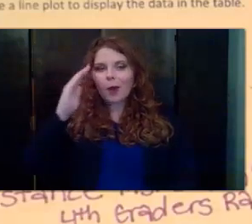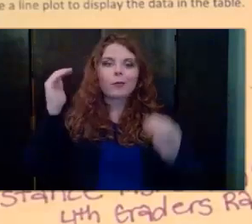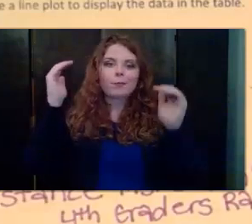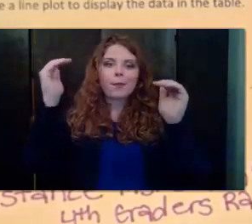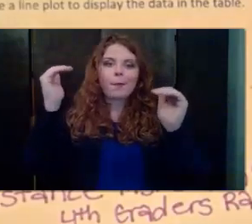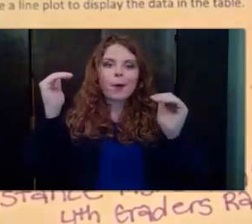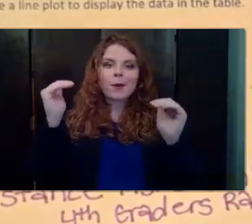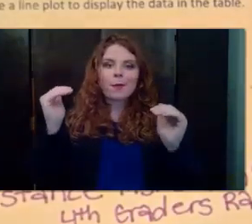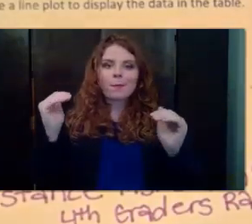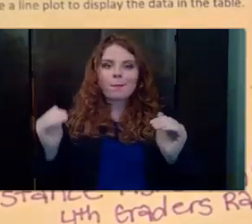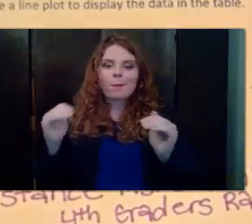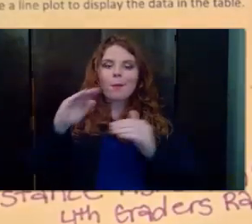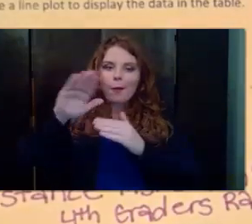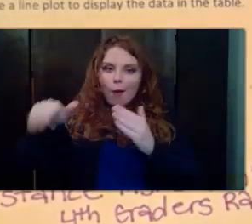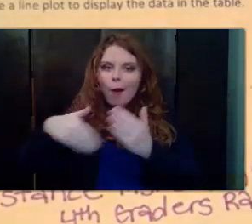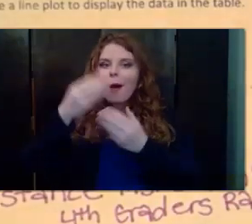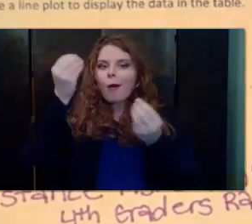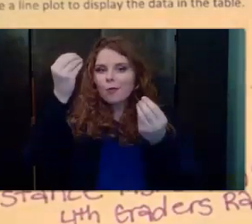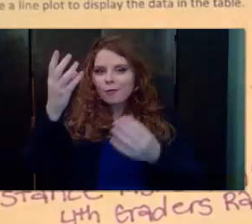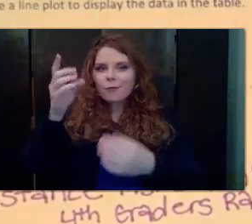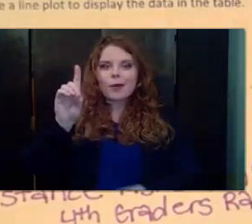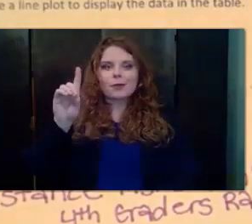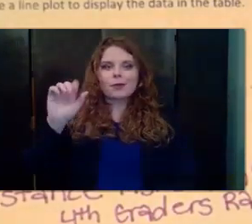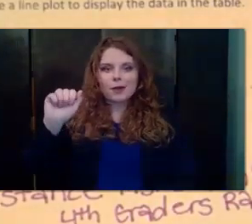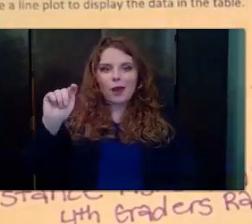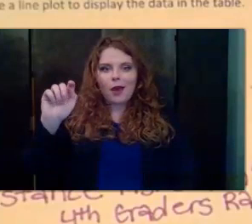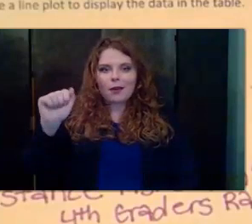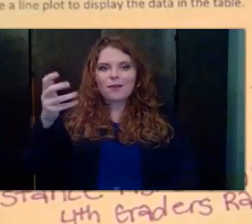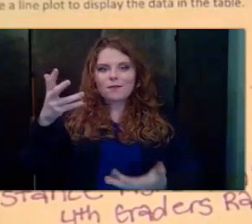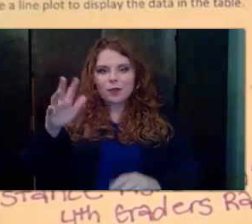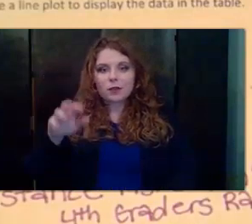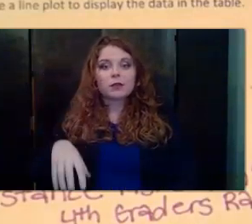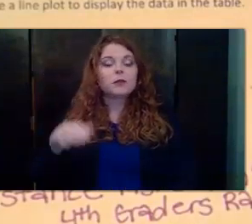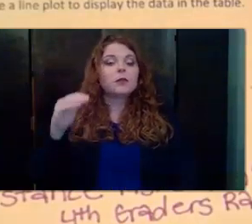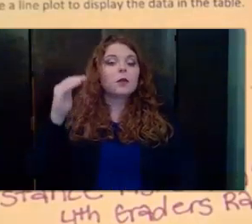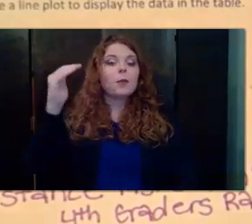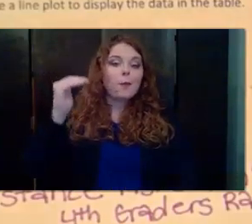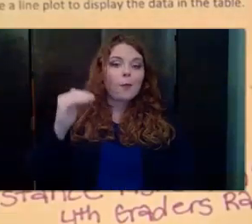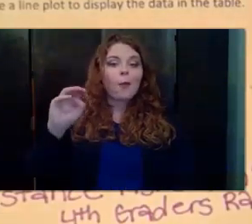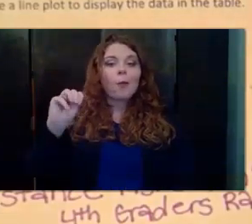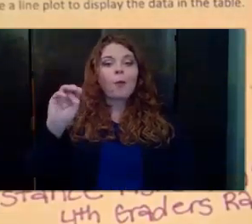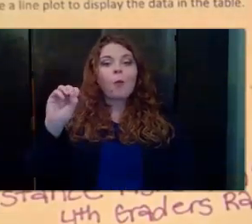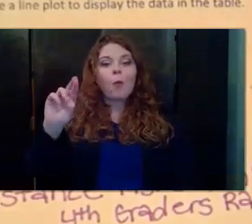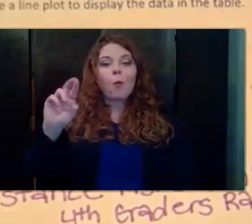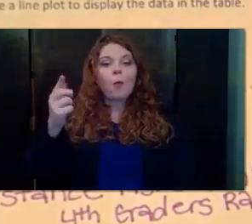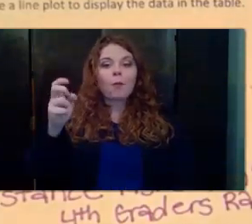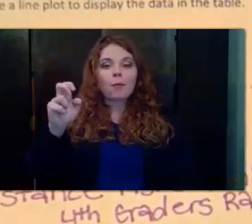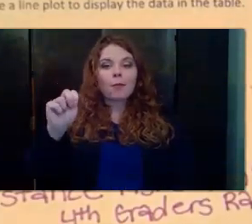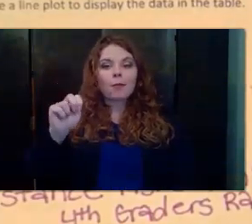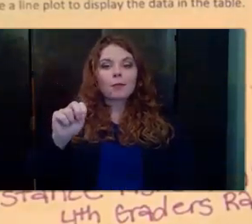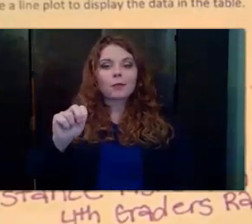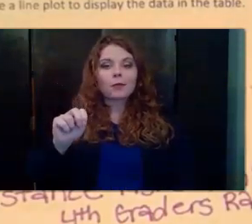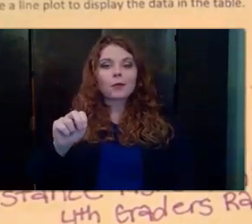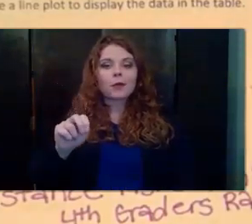until we have everyone's information and data. Morgan is 1 5/8. So look, I see where